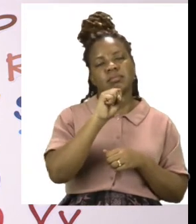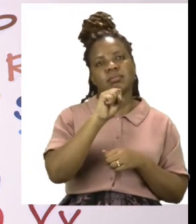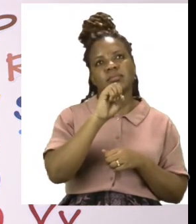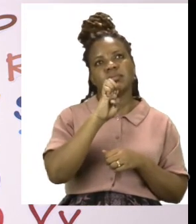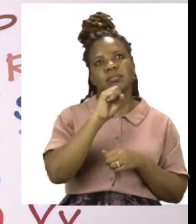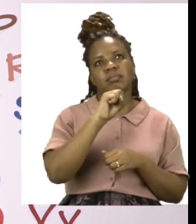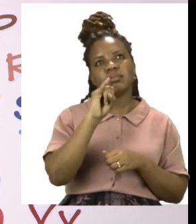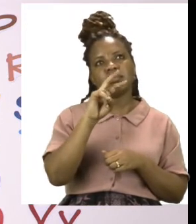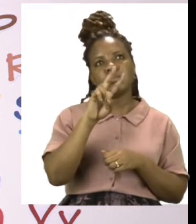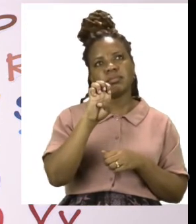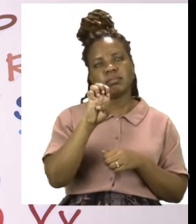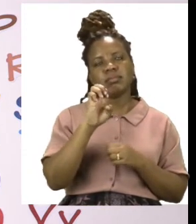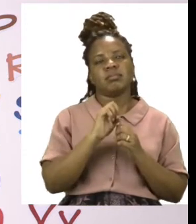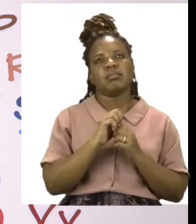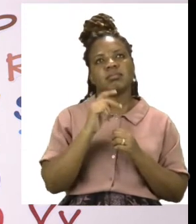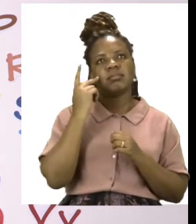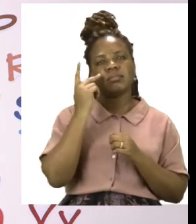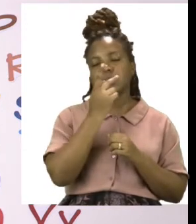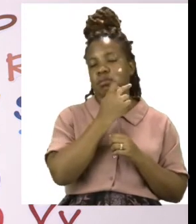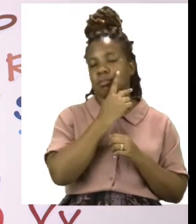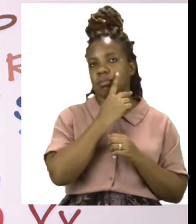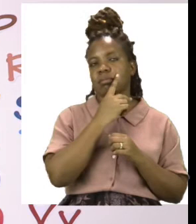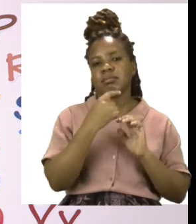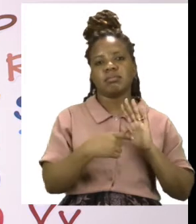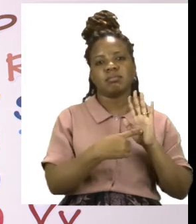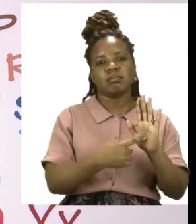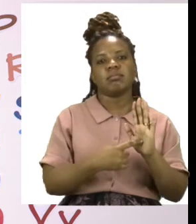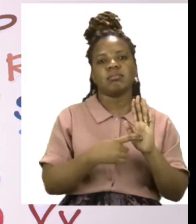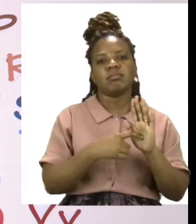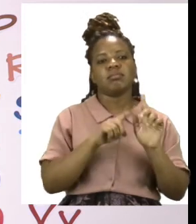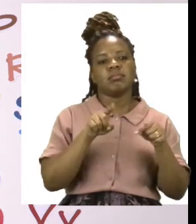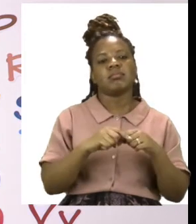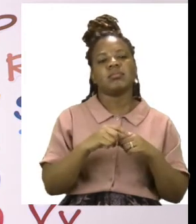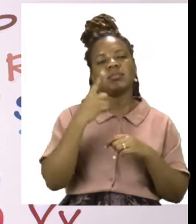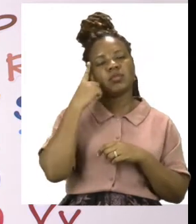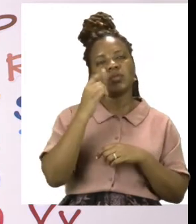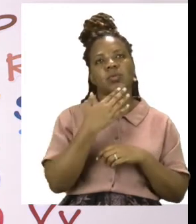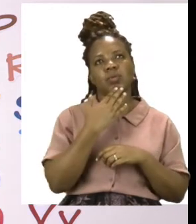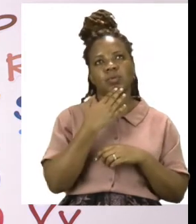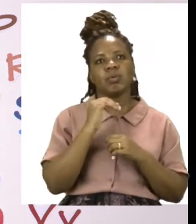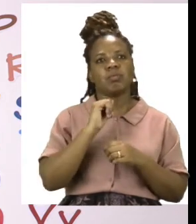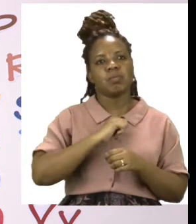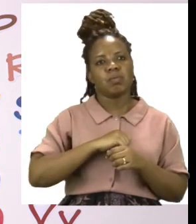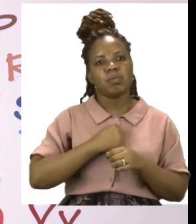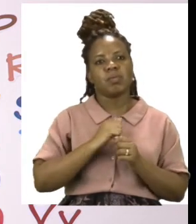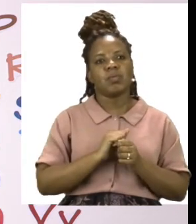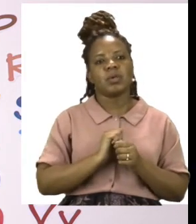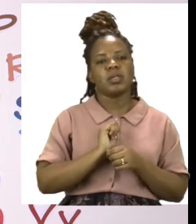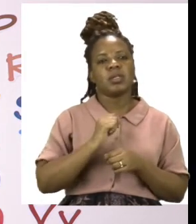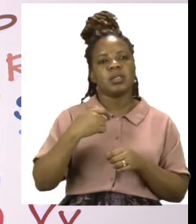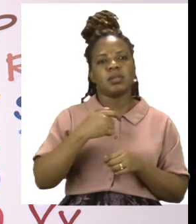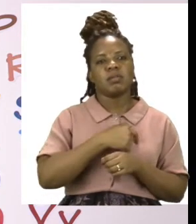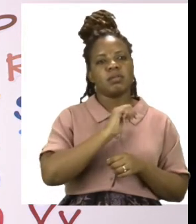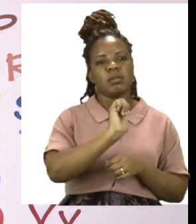my, his, her, their. Now let's move on to number 2.